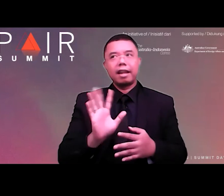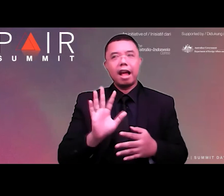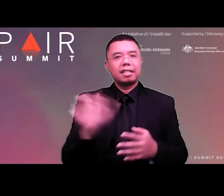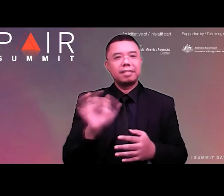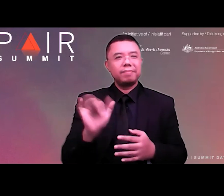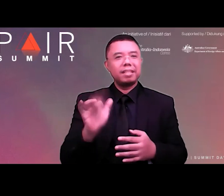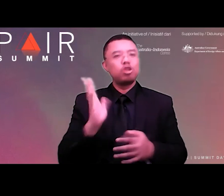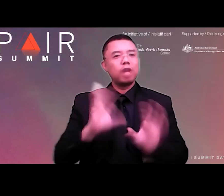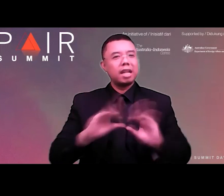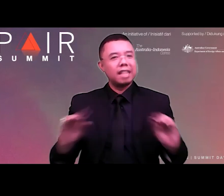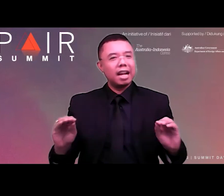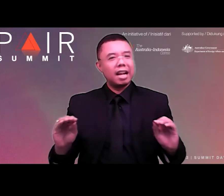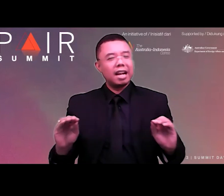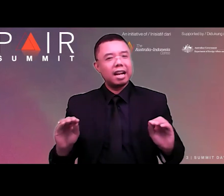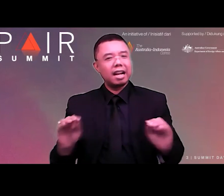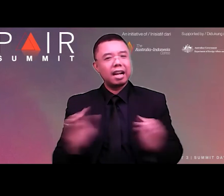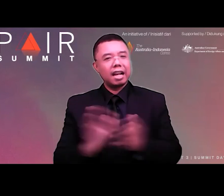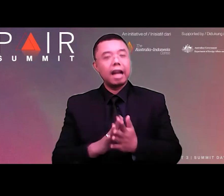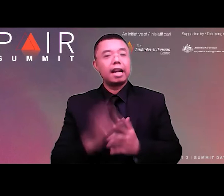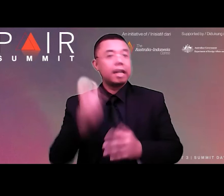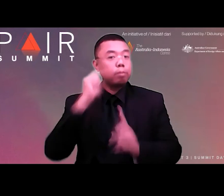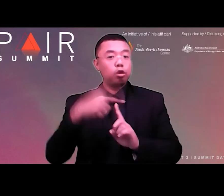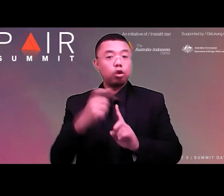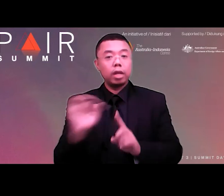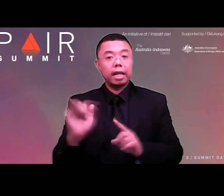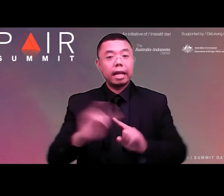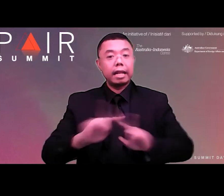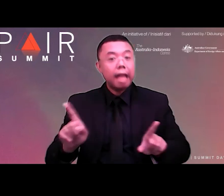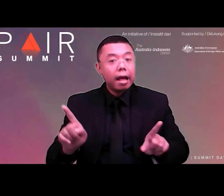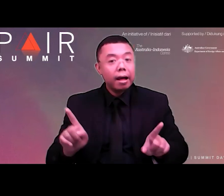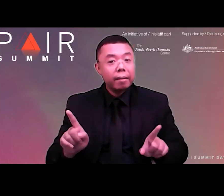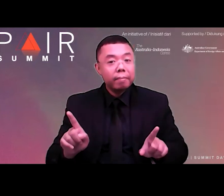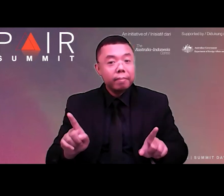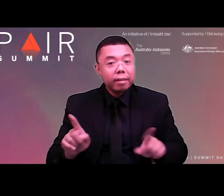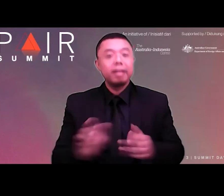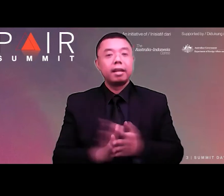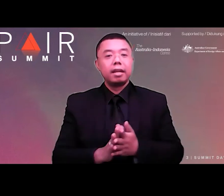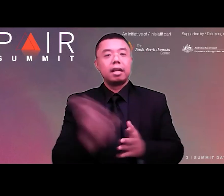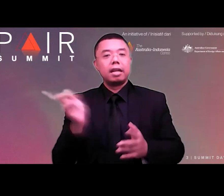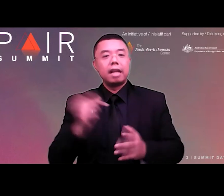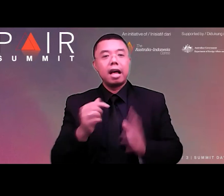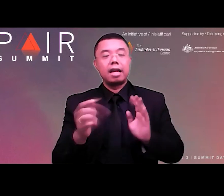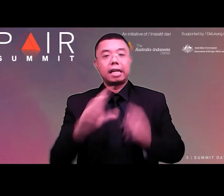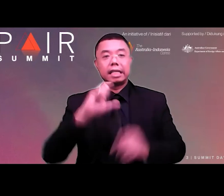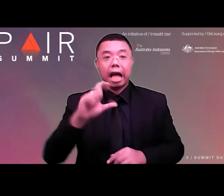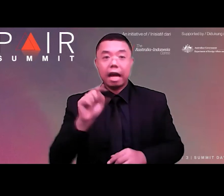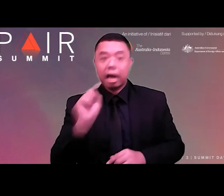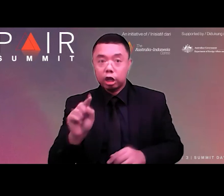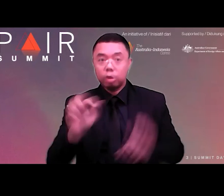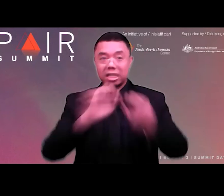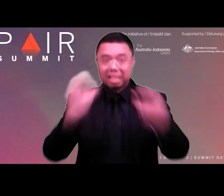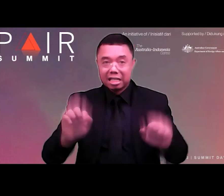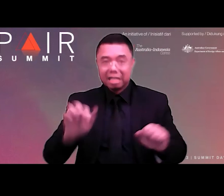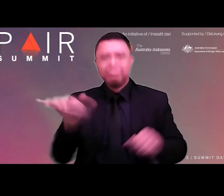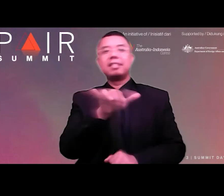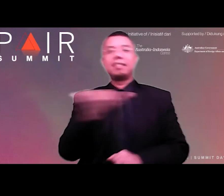broad contours of that model, I think, were in their minds. Perhaps, if anything, one might add another dimension to the health